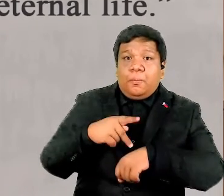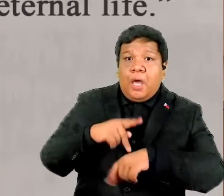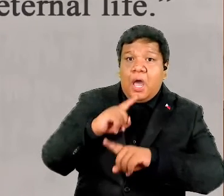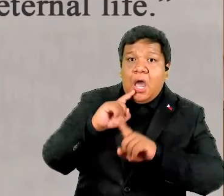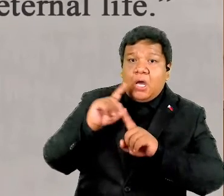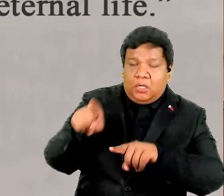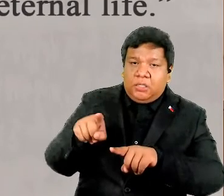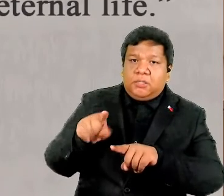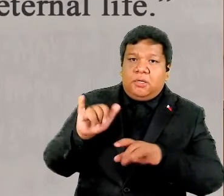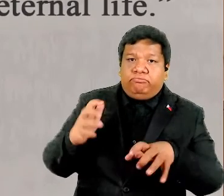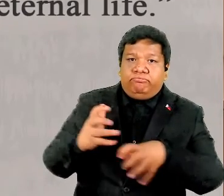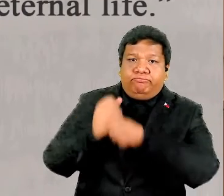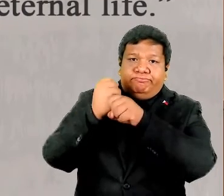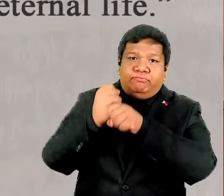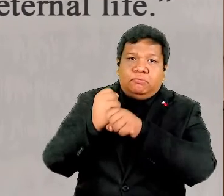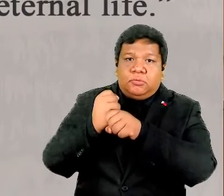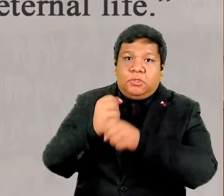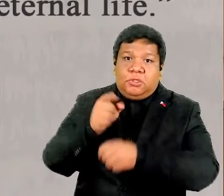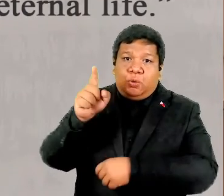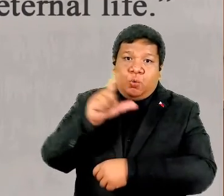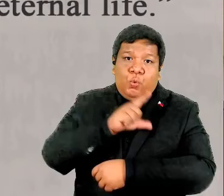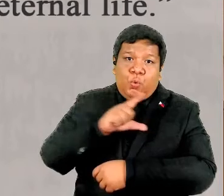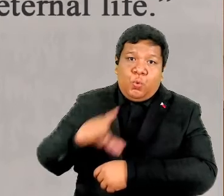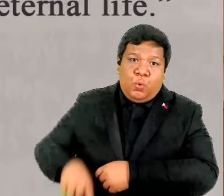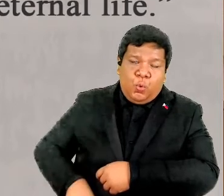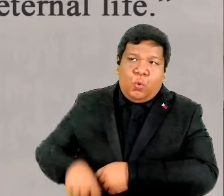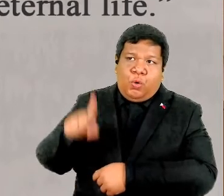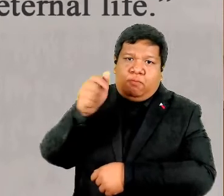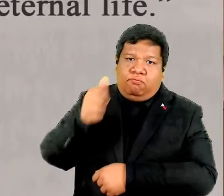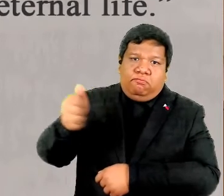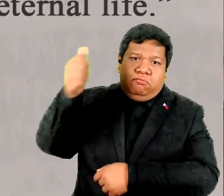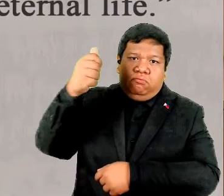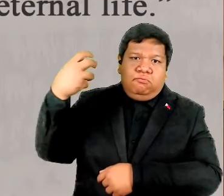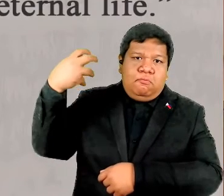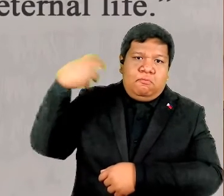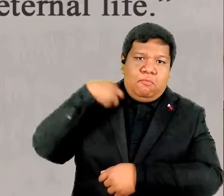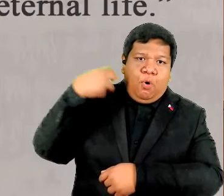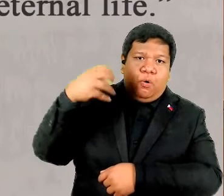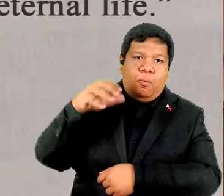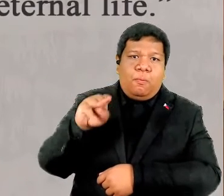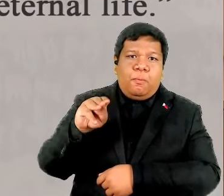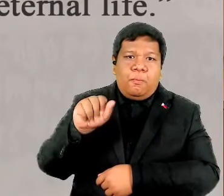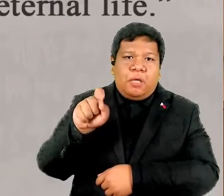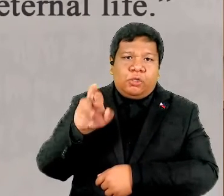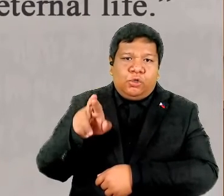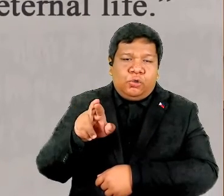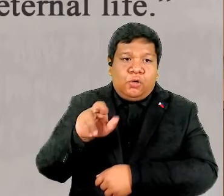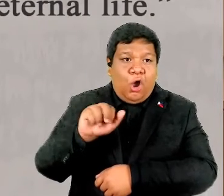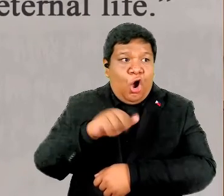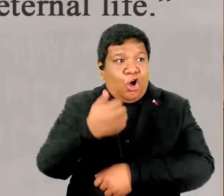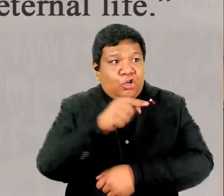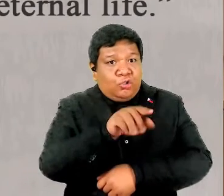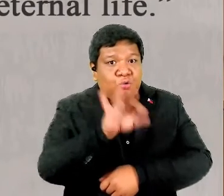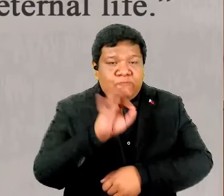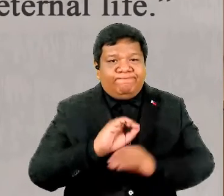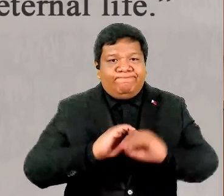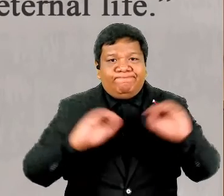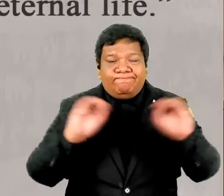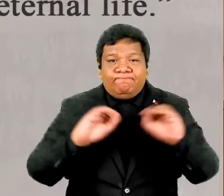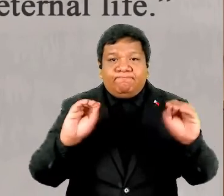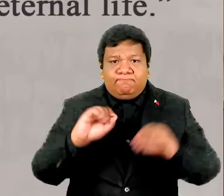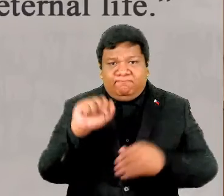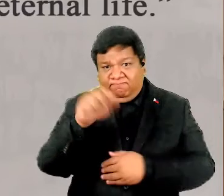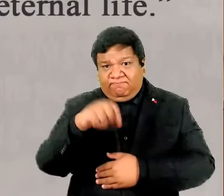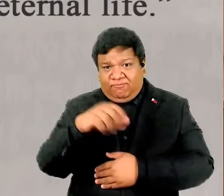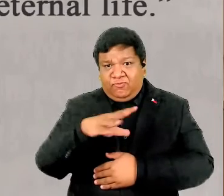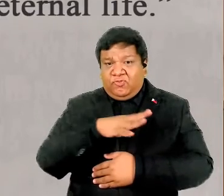Peter's answer says it all. The Lord is his master, and there is no other choice, and there is no other. Sure,